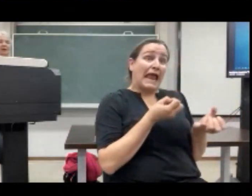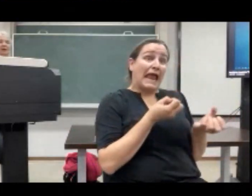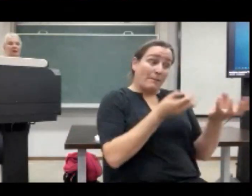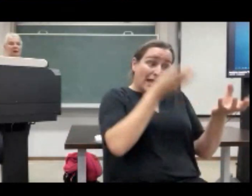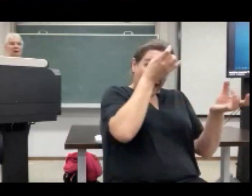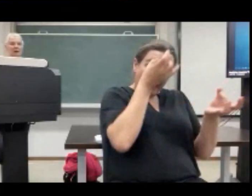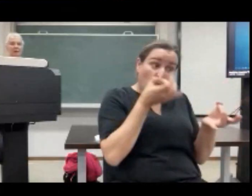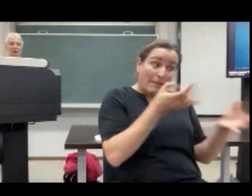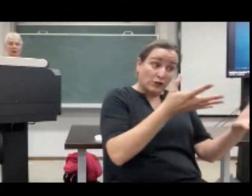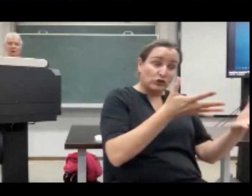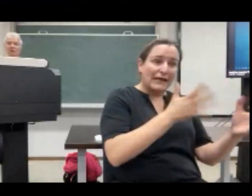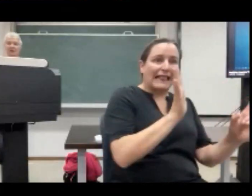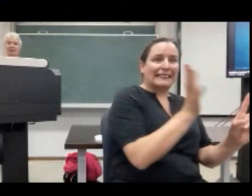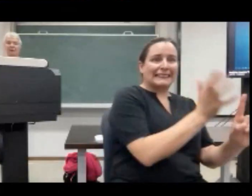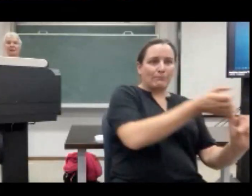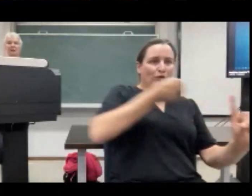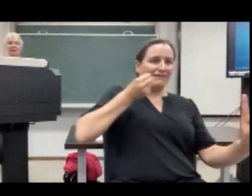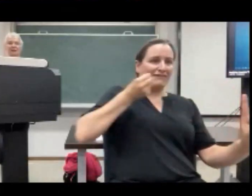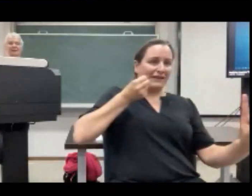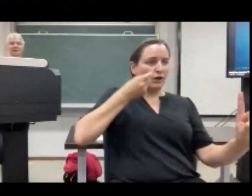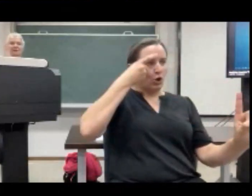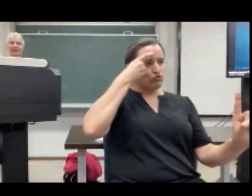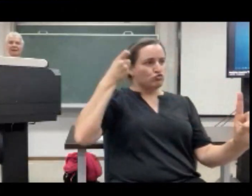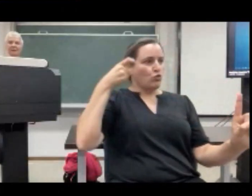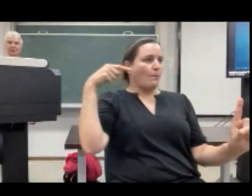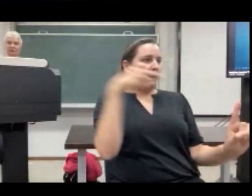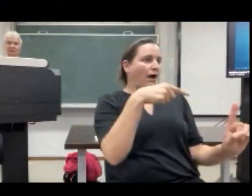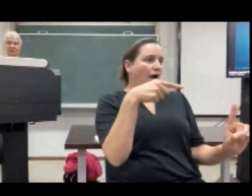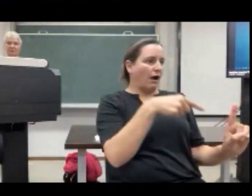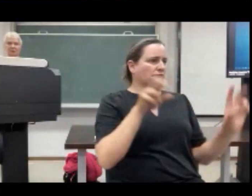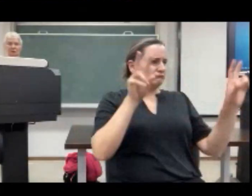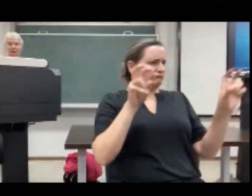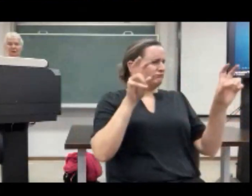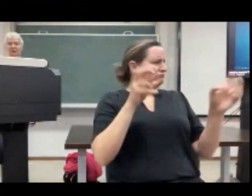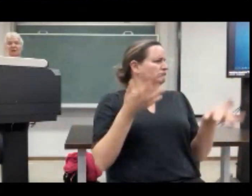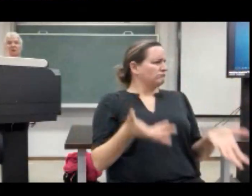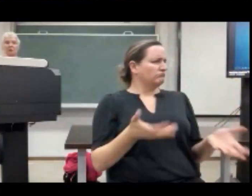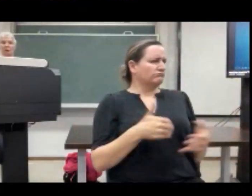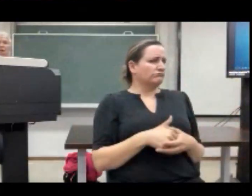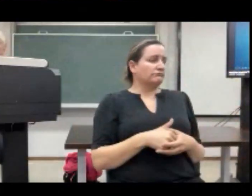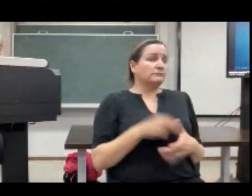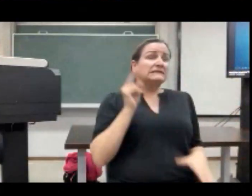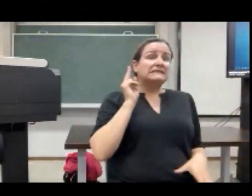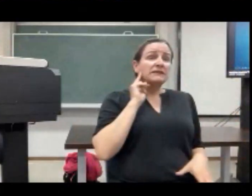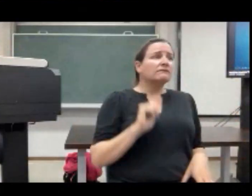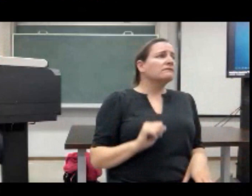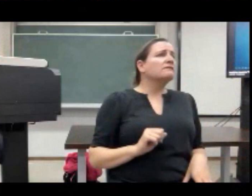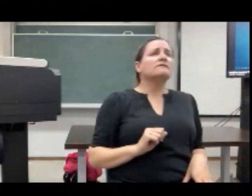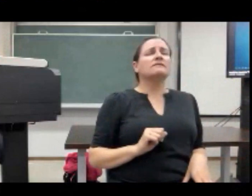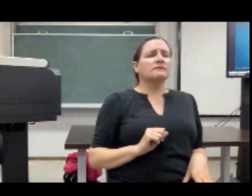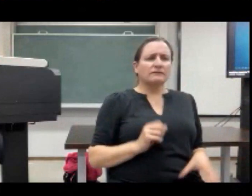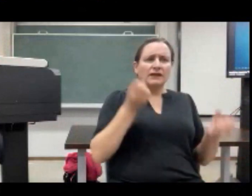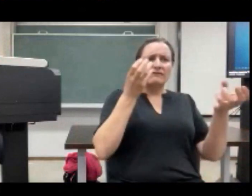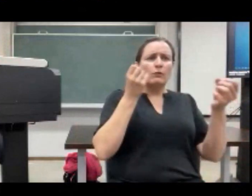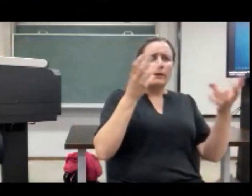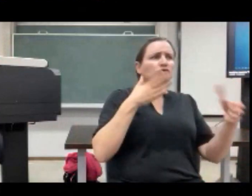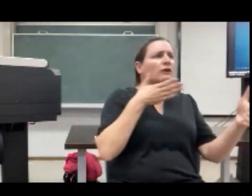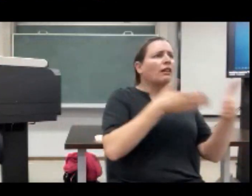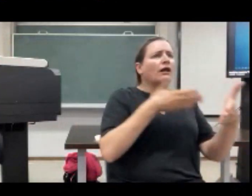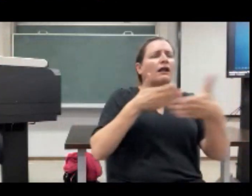study because information is not available to deaf individuals or it's not